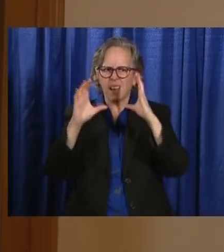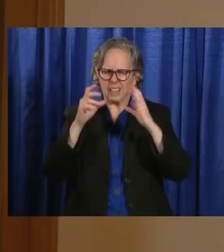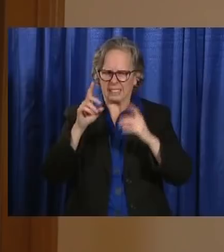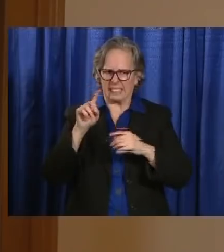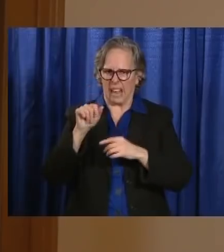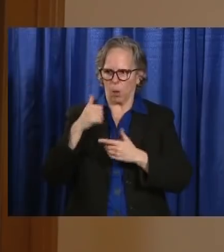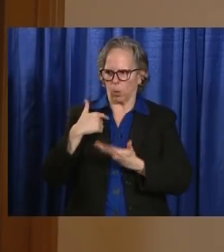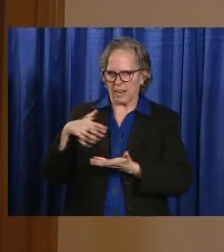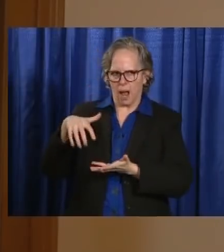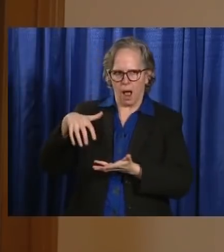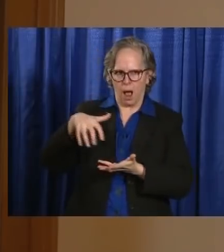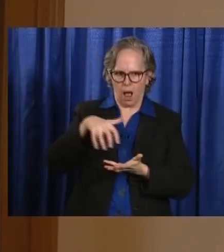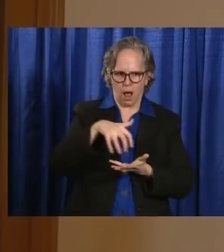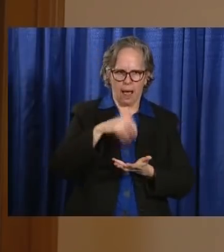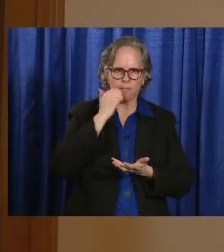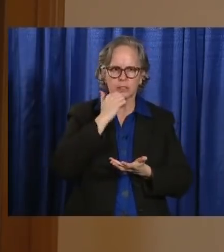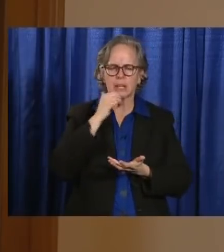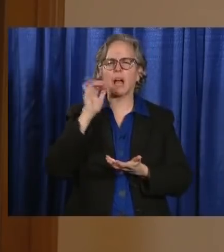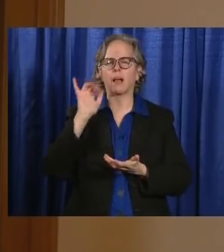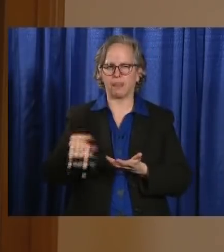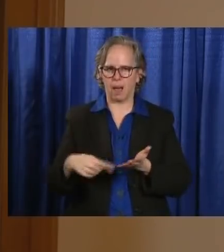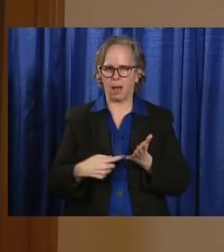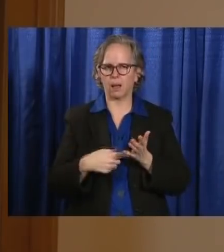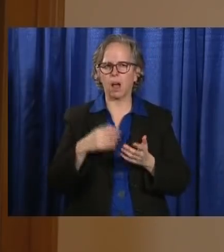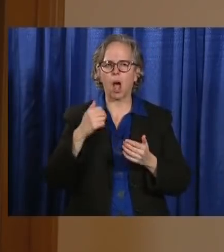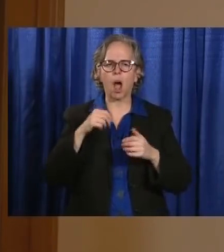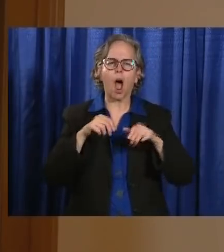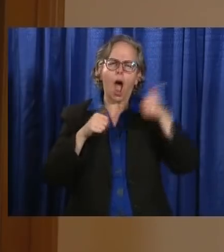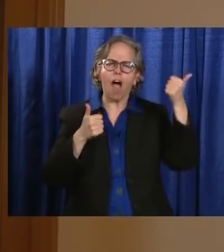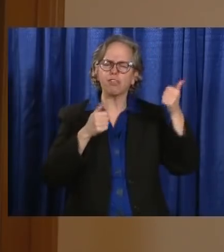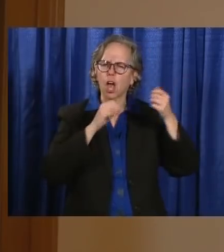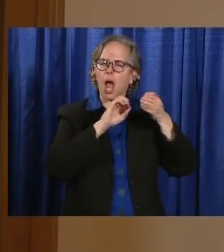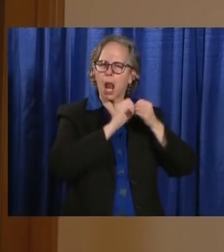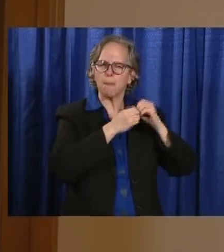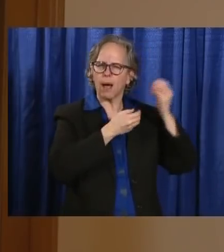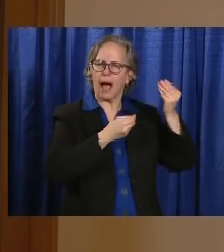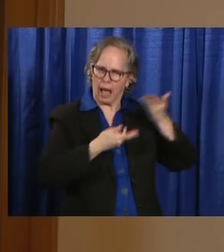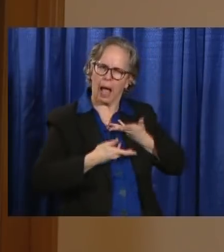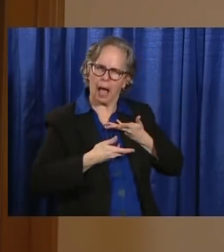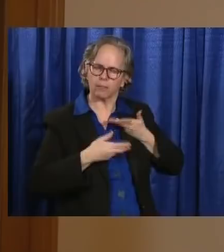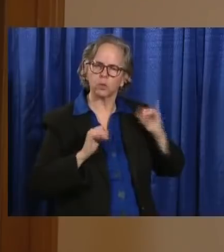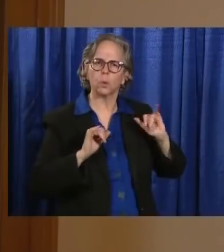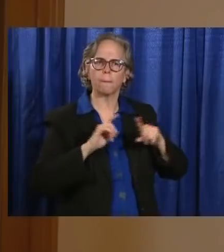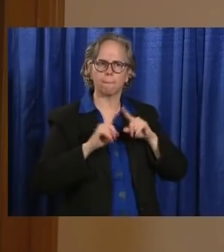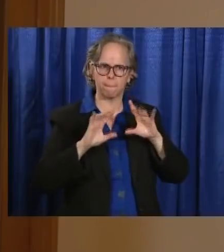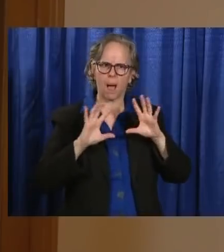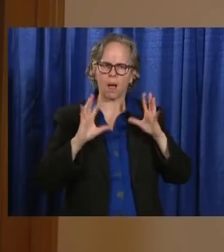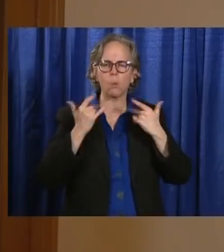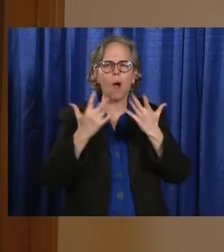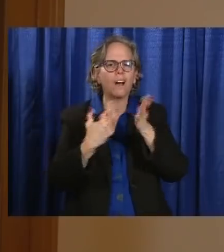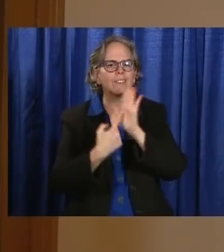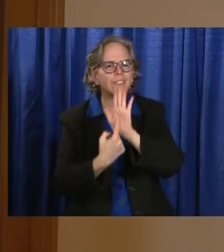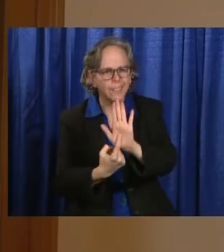along with a wide variety of other measures, and we'll be sharing more with you in the week to come.